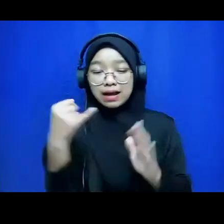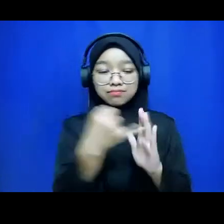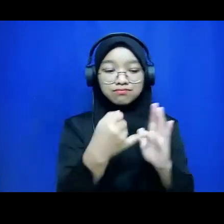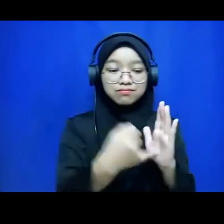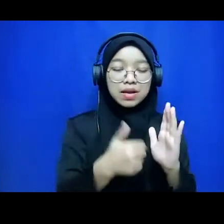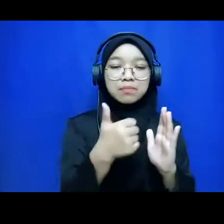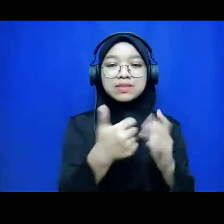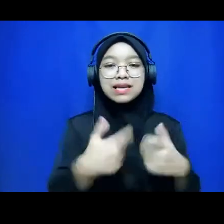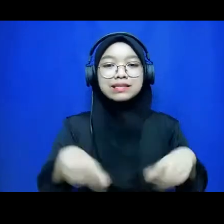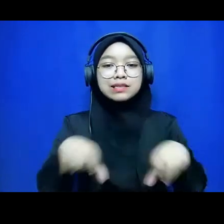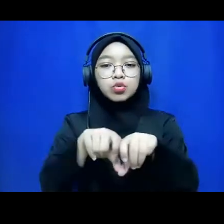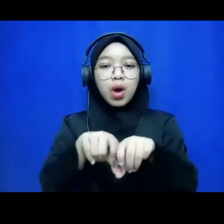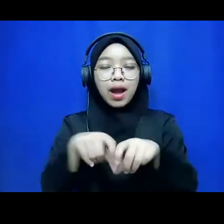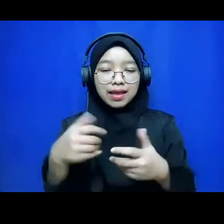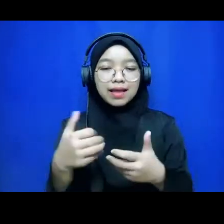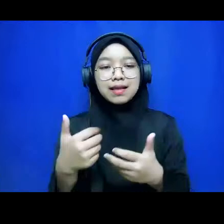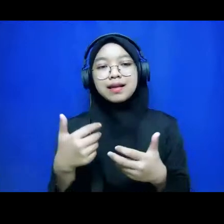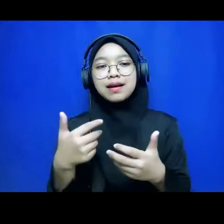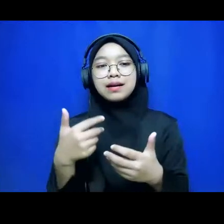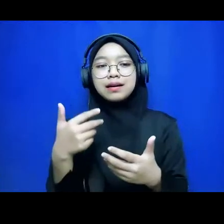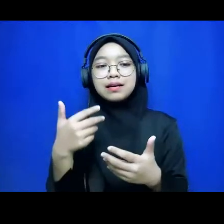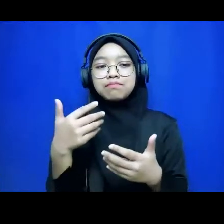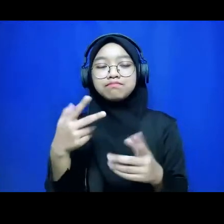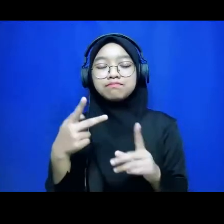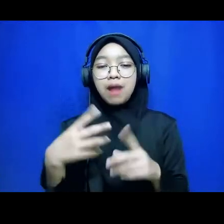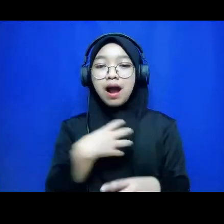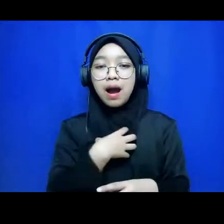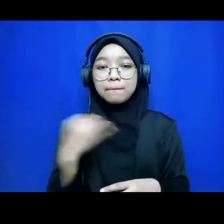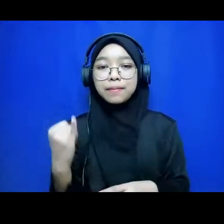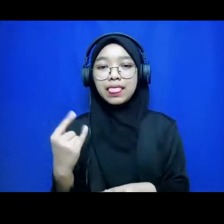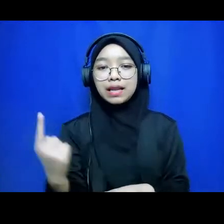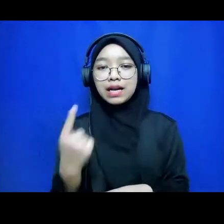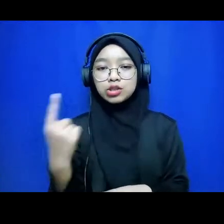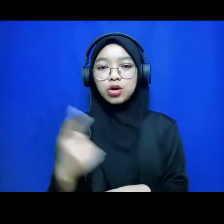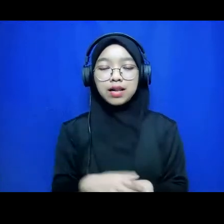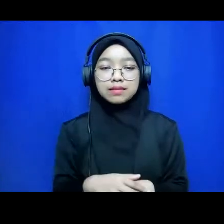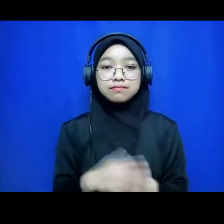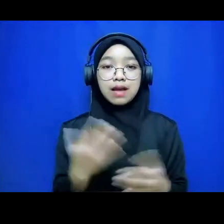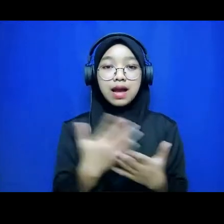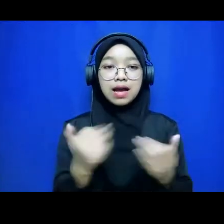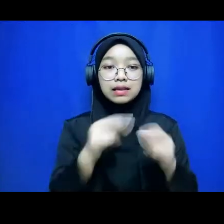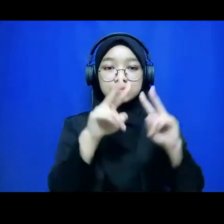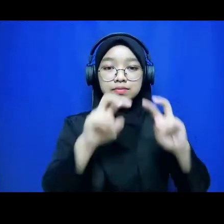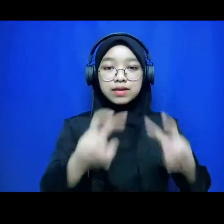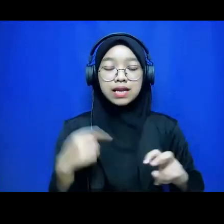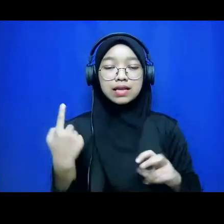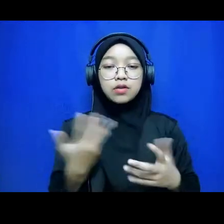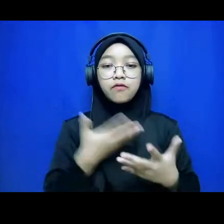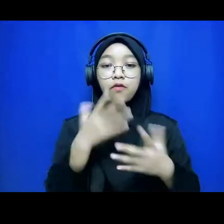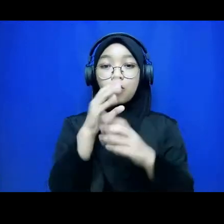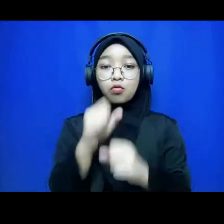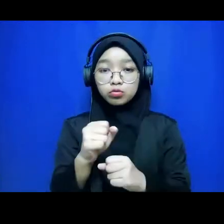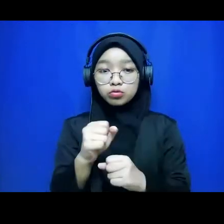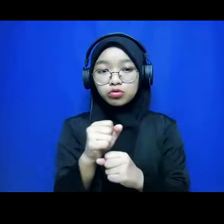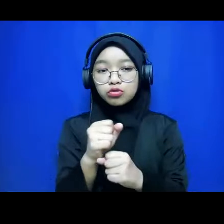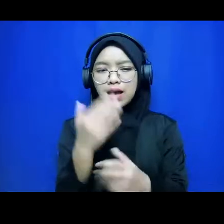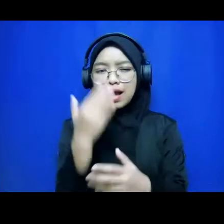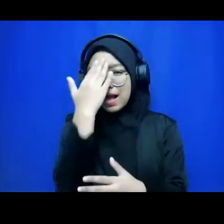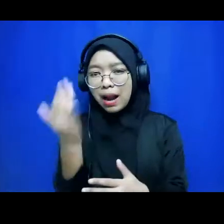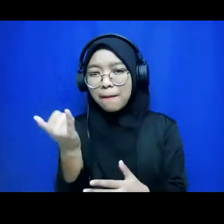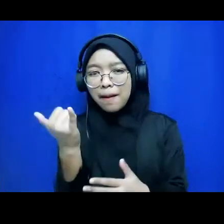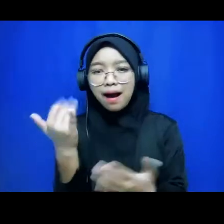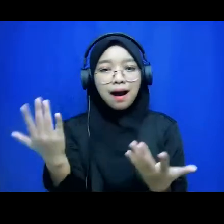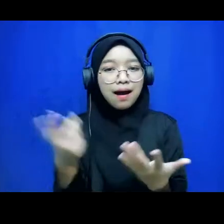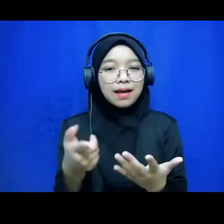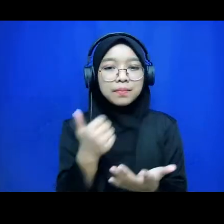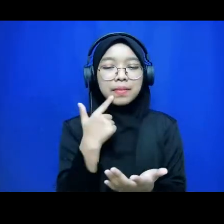the result of this research, actually I want to focus on the why it is important to uphold the human rights